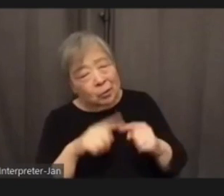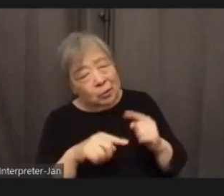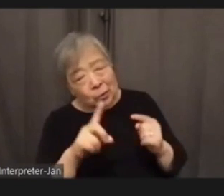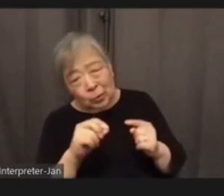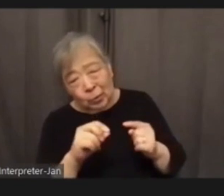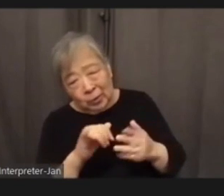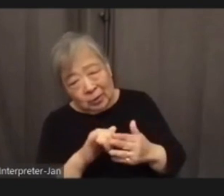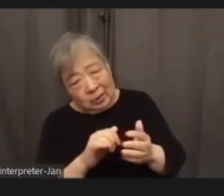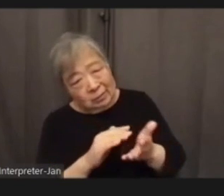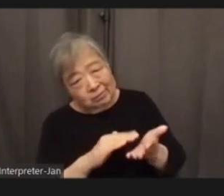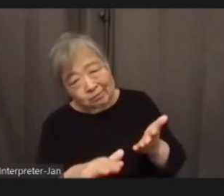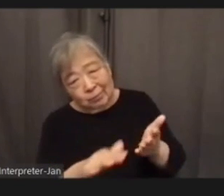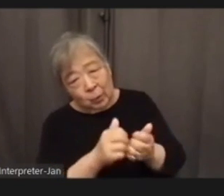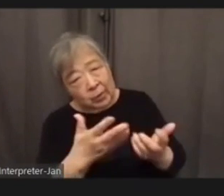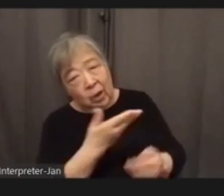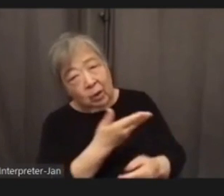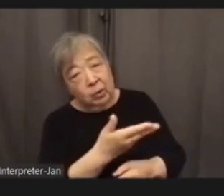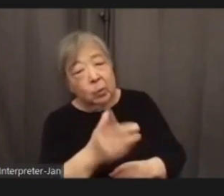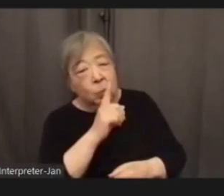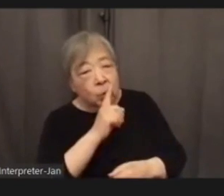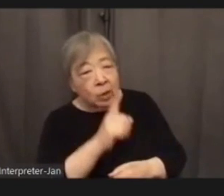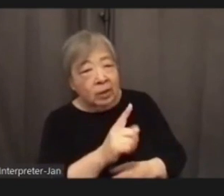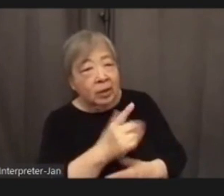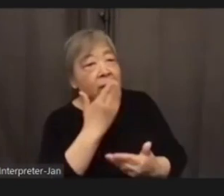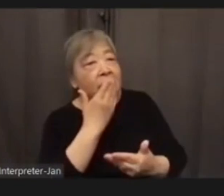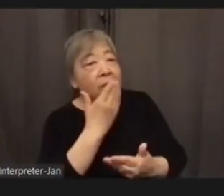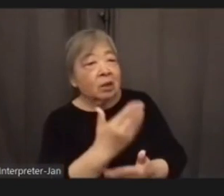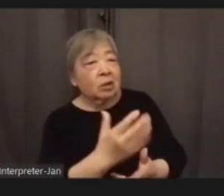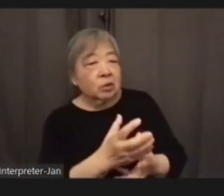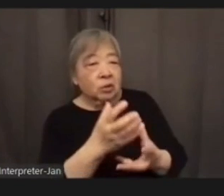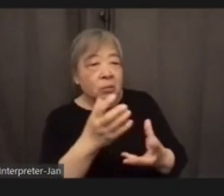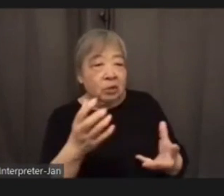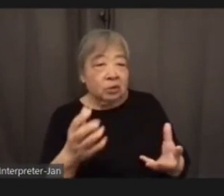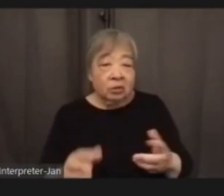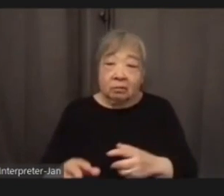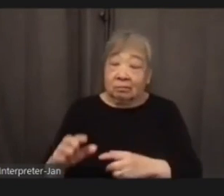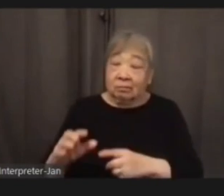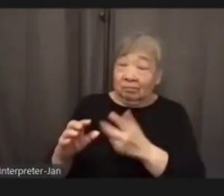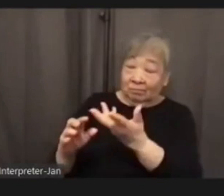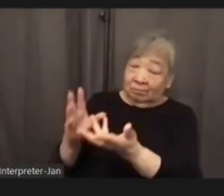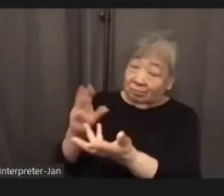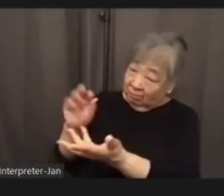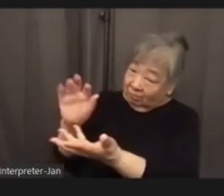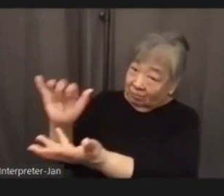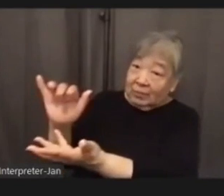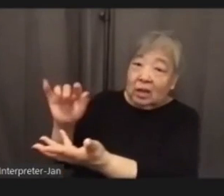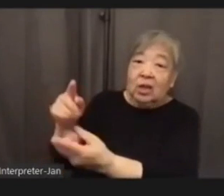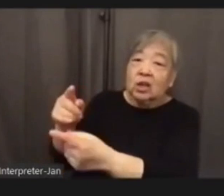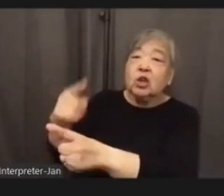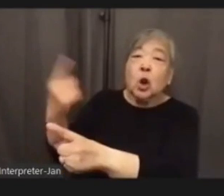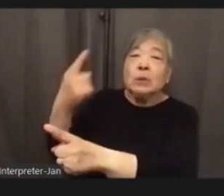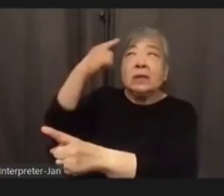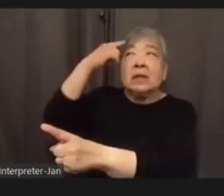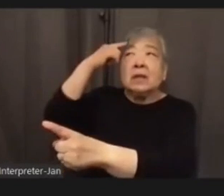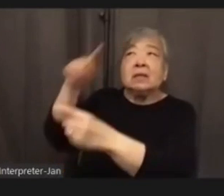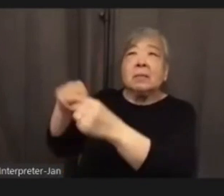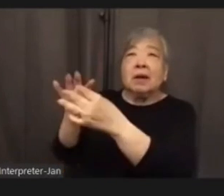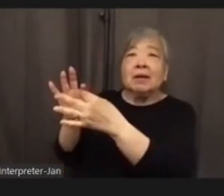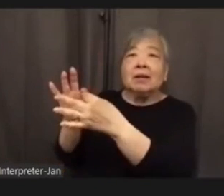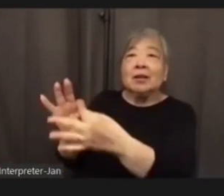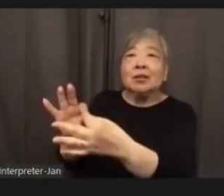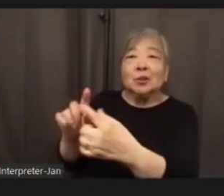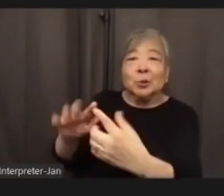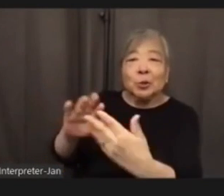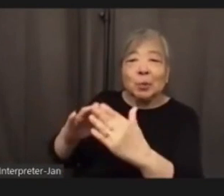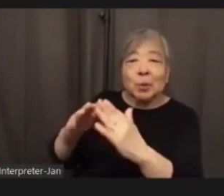you, really. Thank you so much. And that's Nobuko. Yeah, she always thinks about the connection to